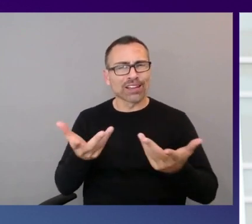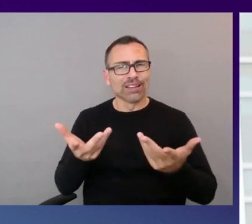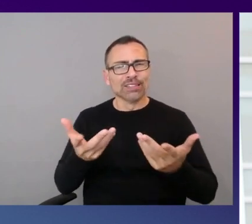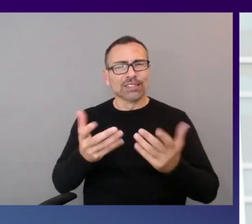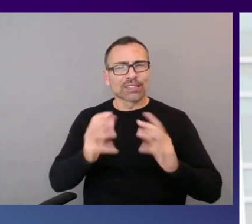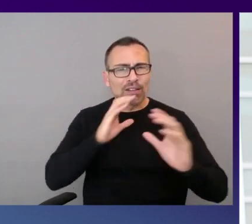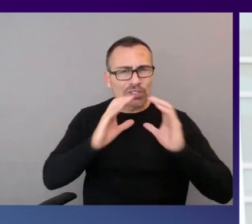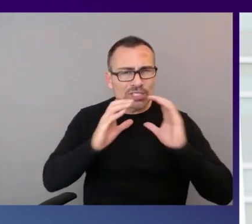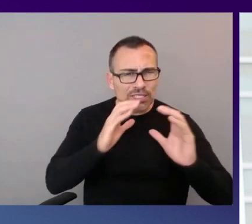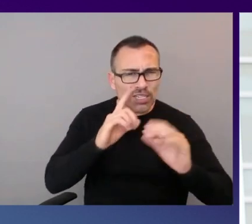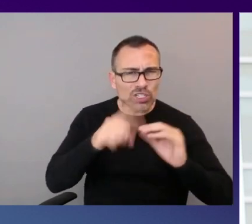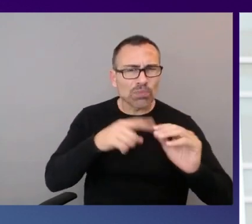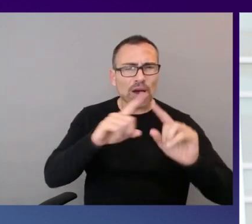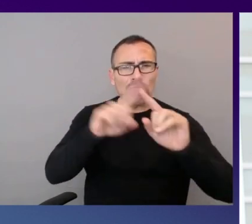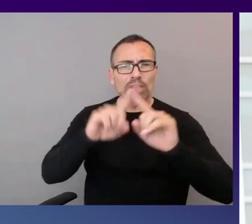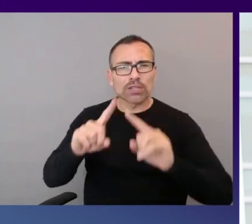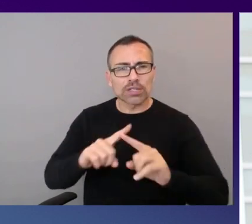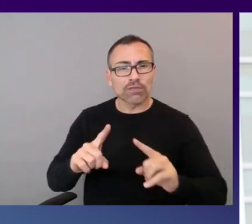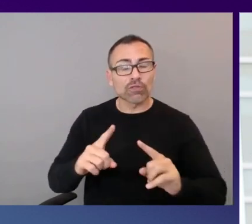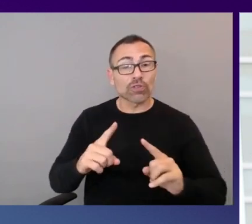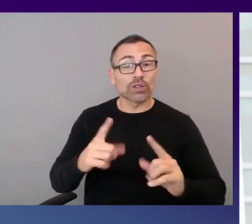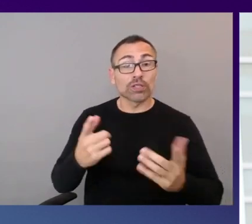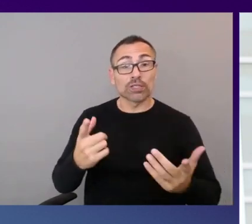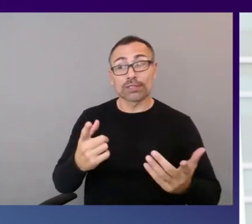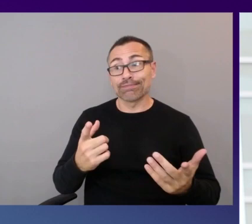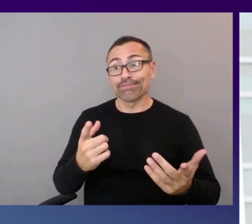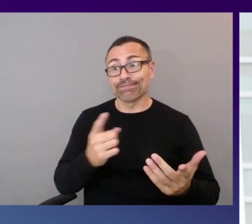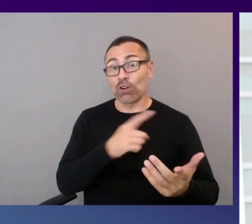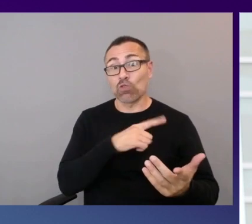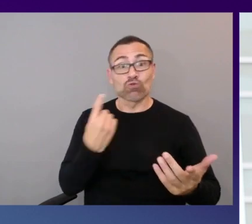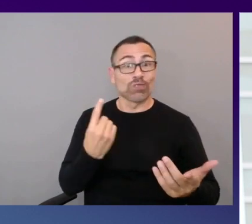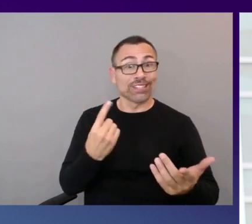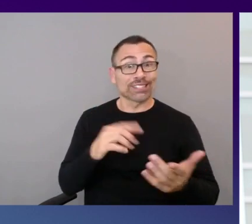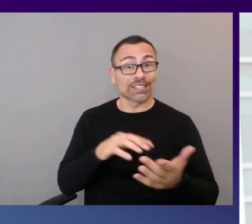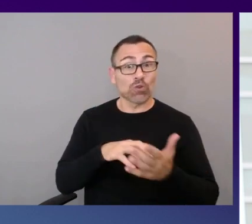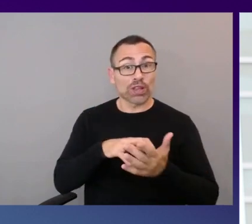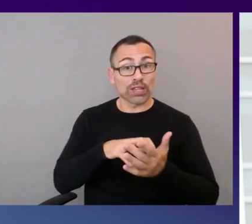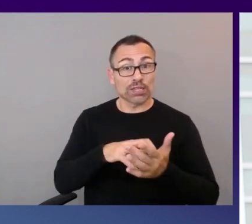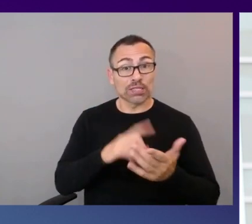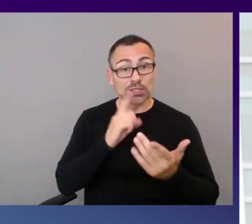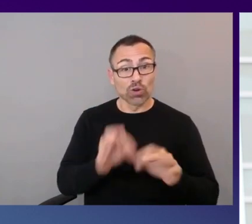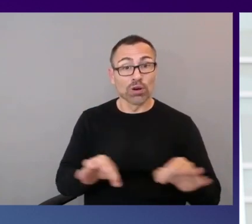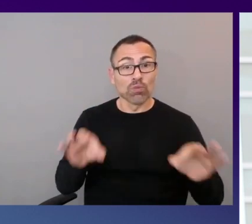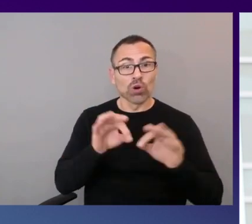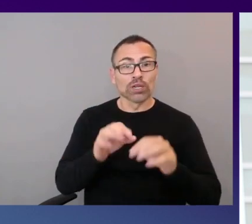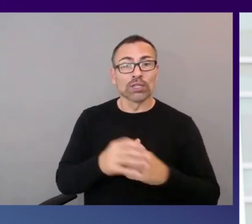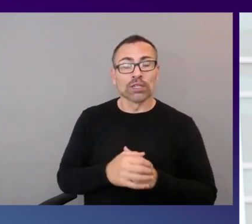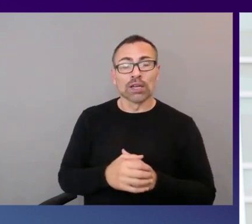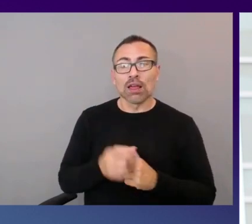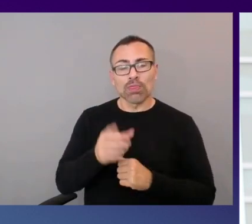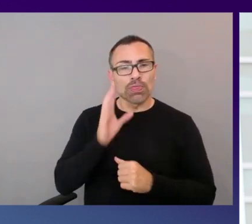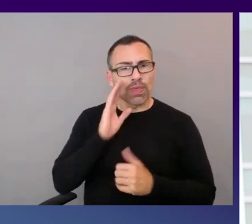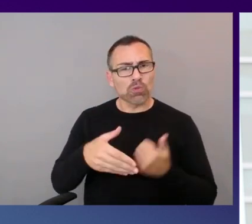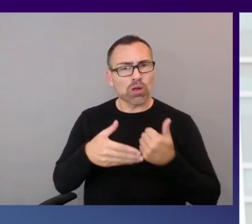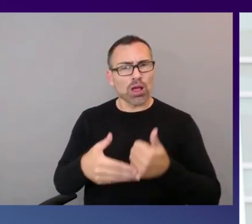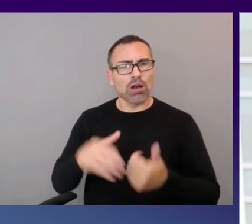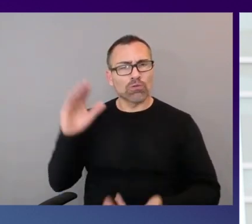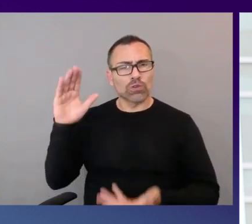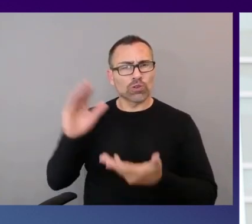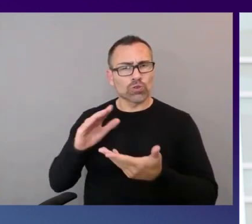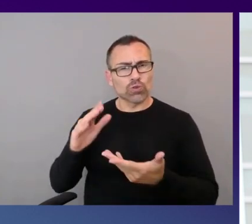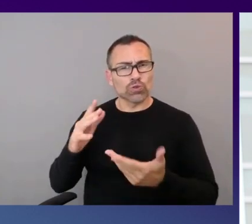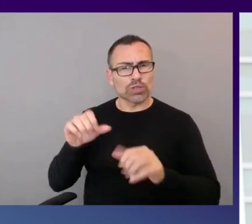vulnerabilities. All of those things, I believe, play a part in helping us to be able to reduce the potential for